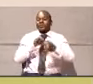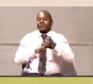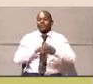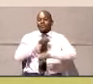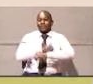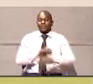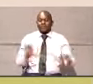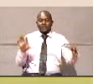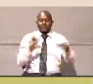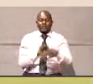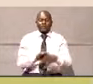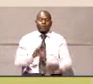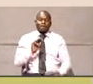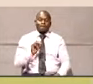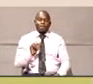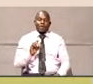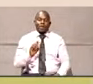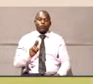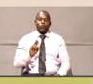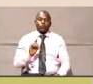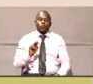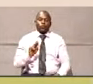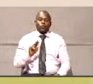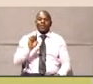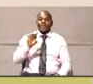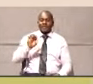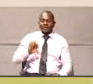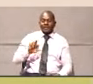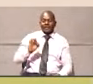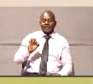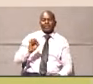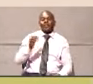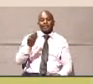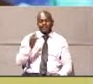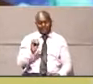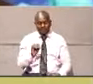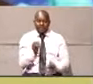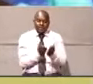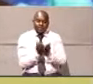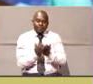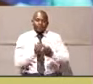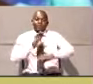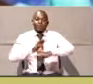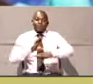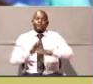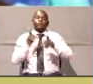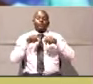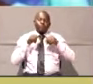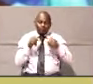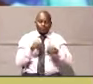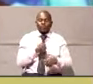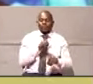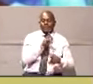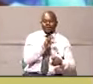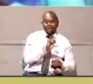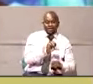He joined Madudu Church Choir in 1980. Later, he served in this church as the catechist from 1981